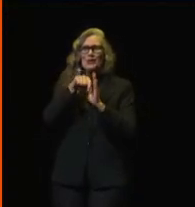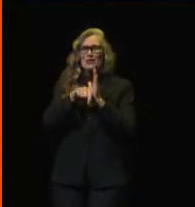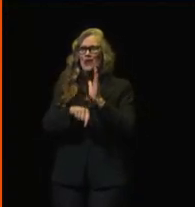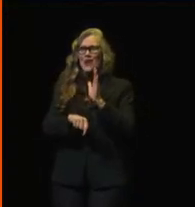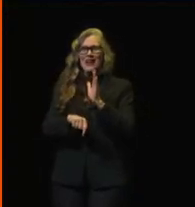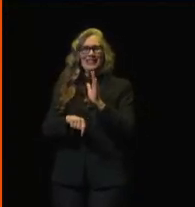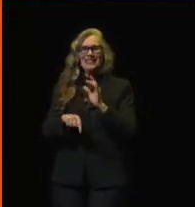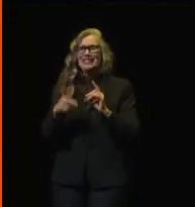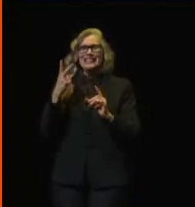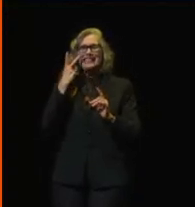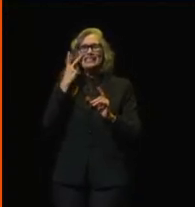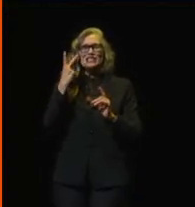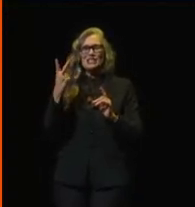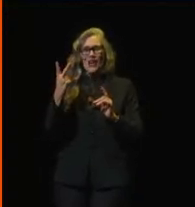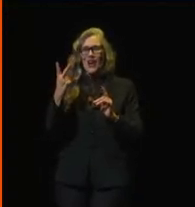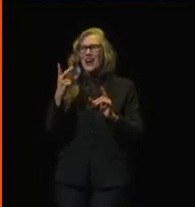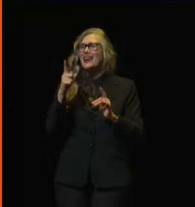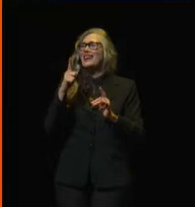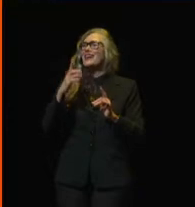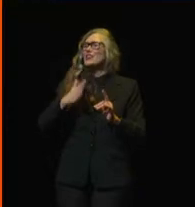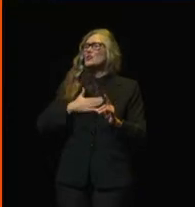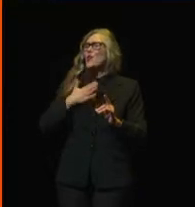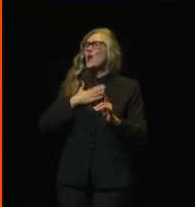children grow for granted.